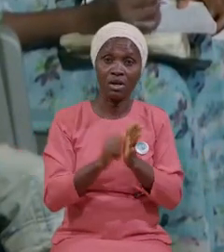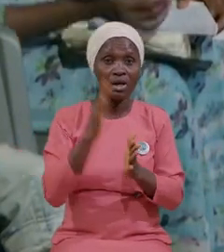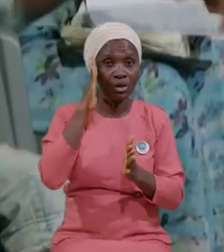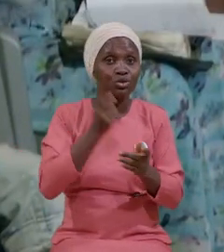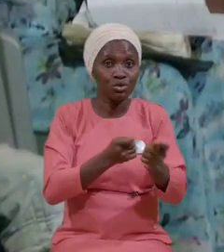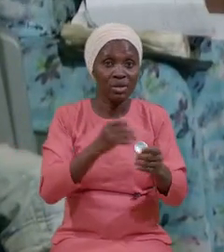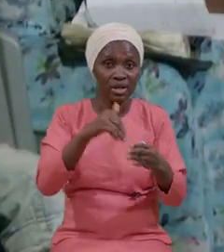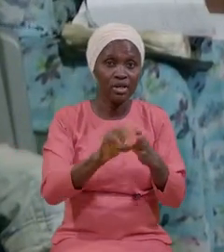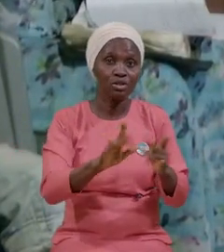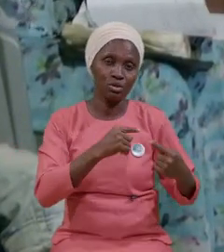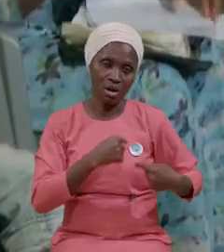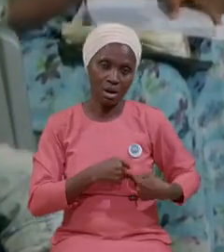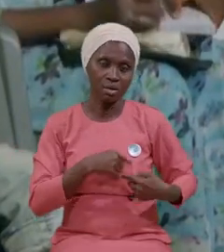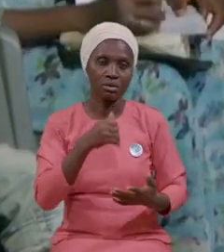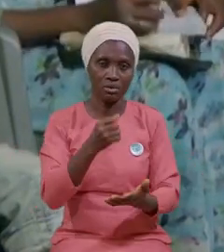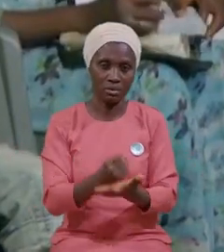heart.